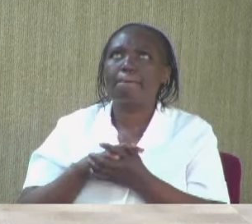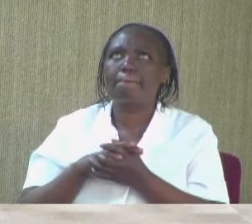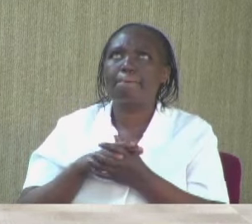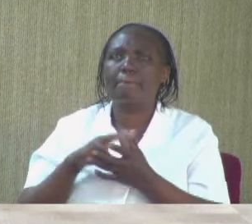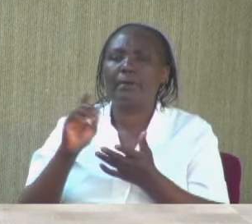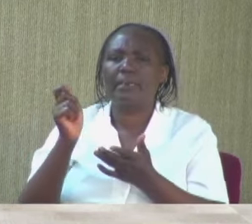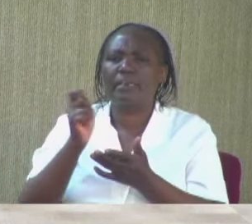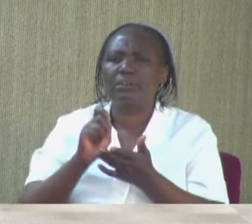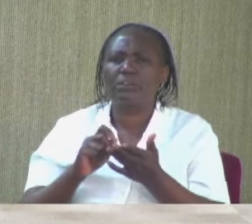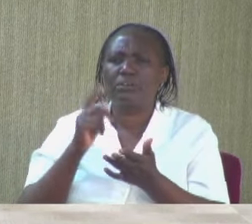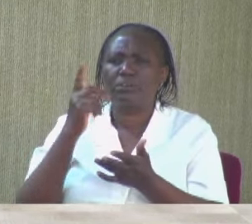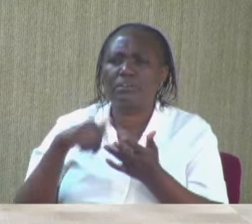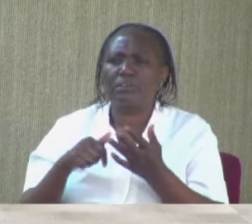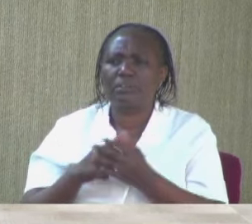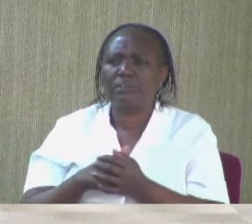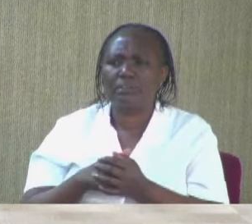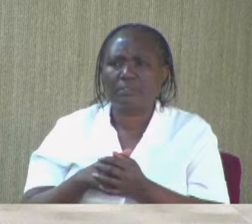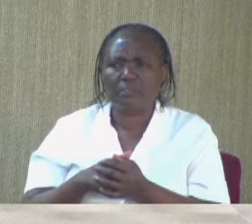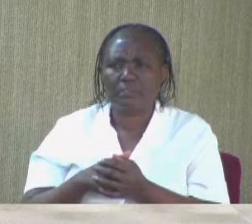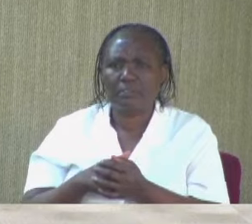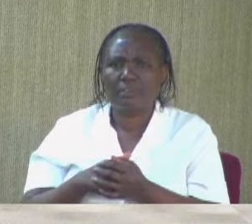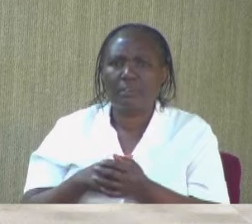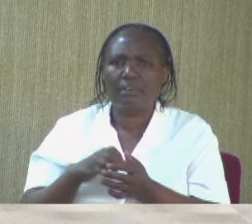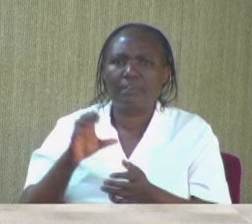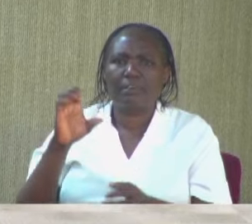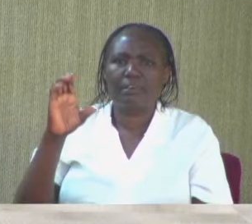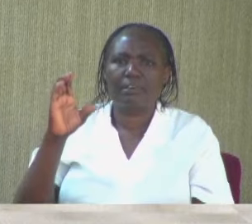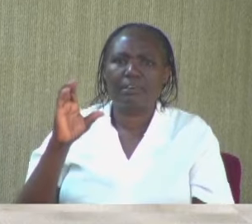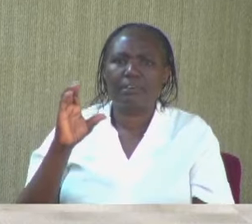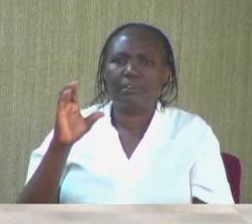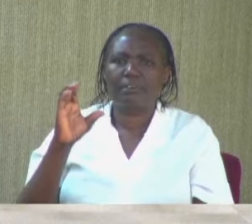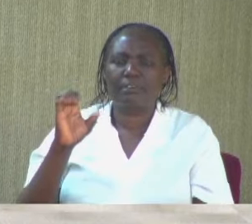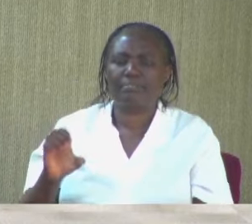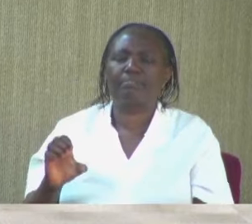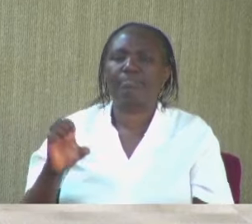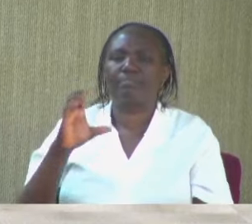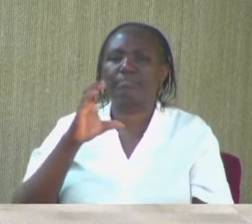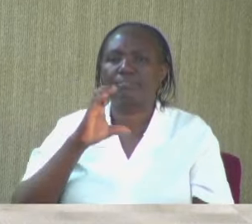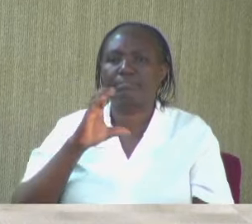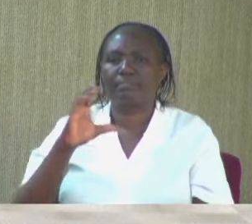No. Listen, Ecclesiastes chapter 12, verse 9.